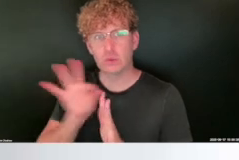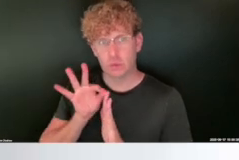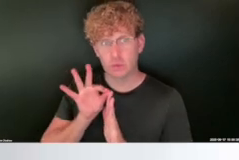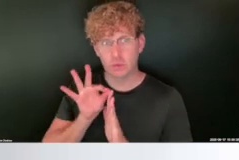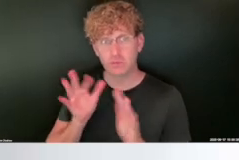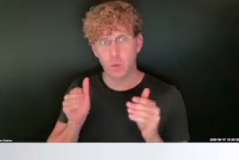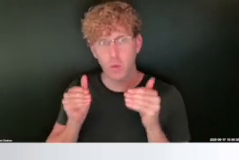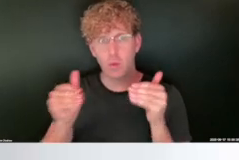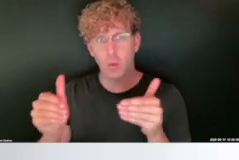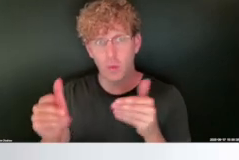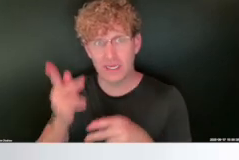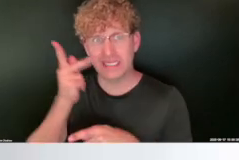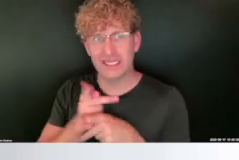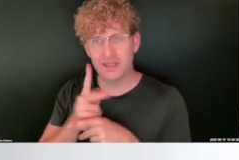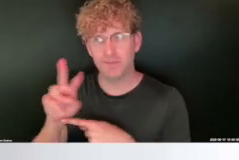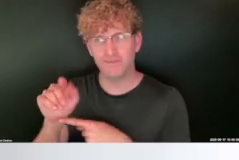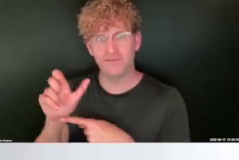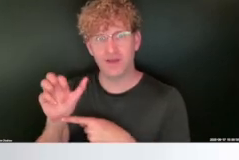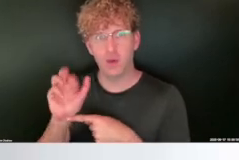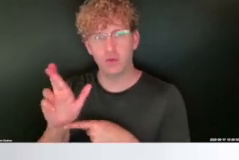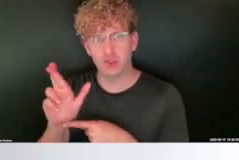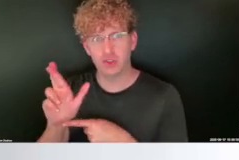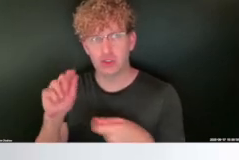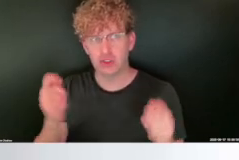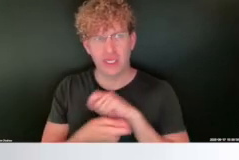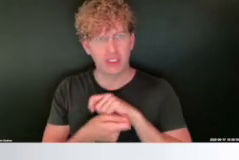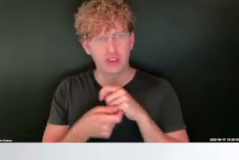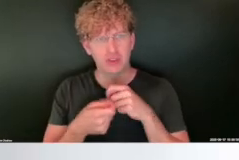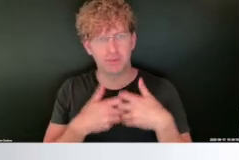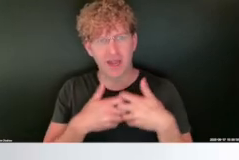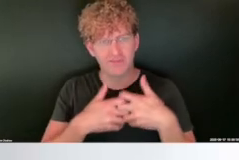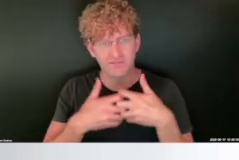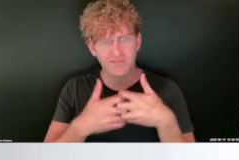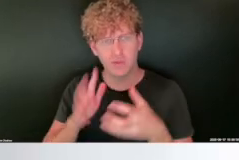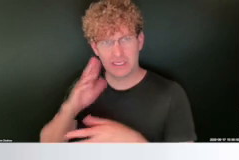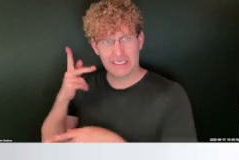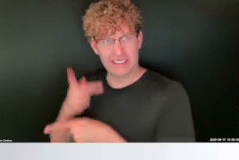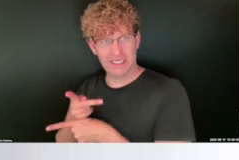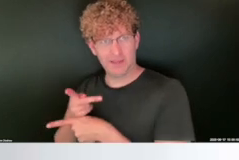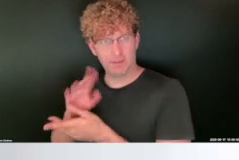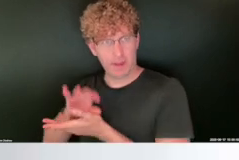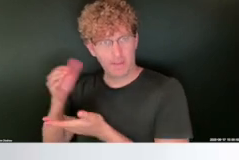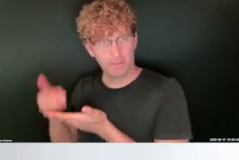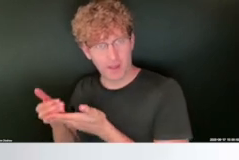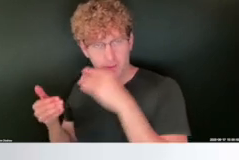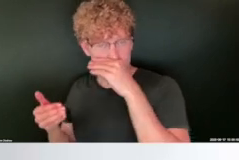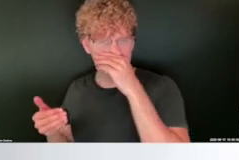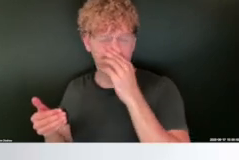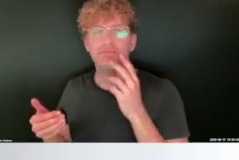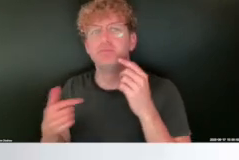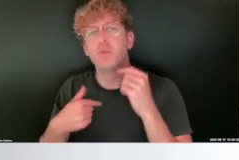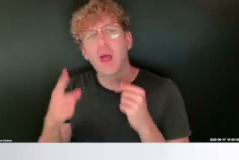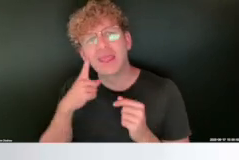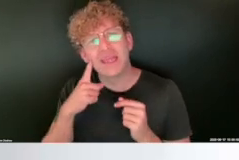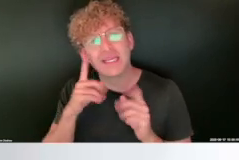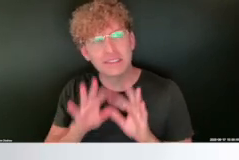their voucher and just change the manufacturer, they would retain whatever voucher amount they originally got. So okay, I think, but it is important for them to